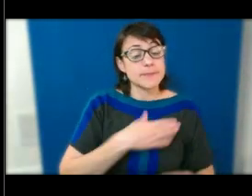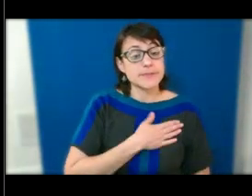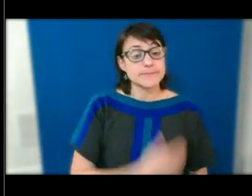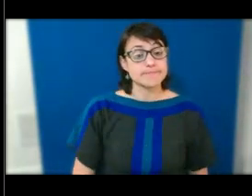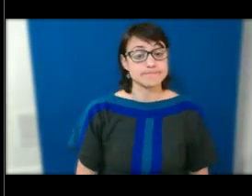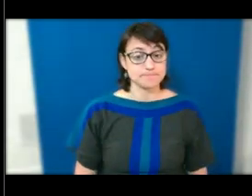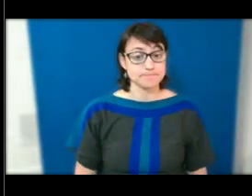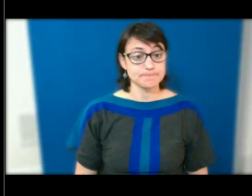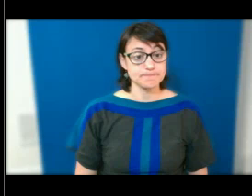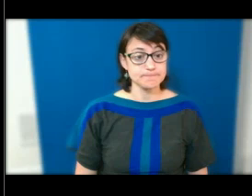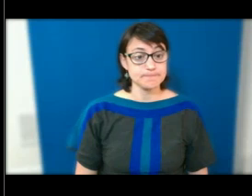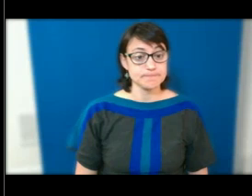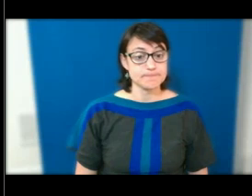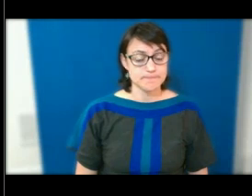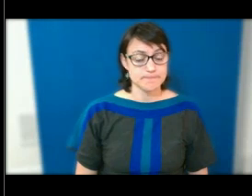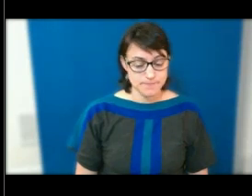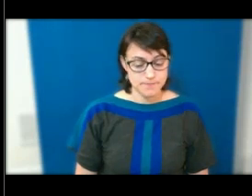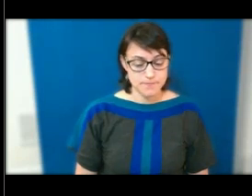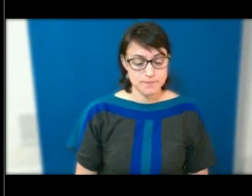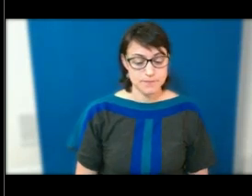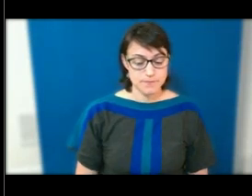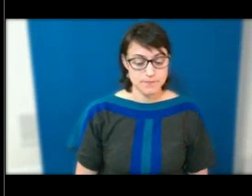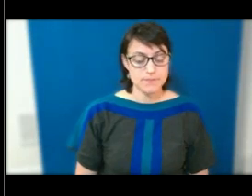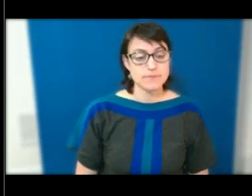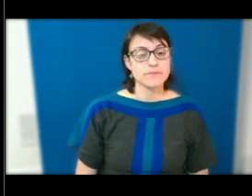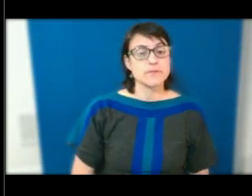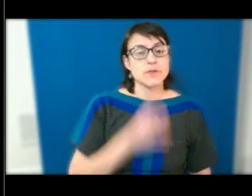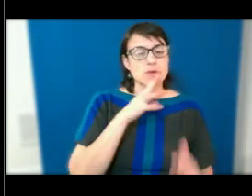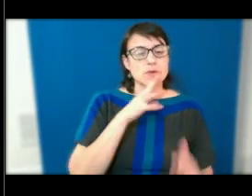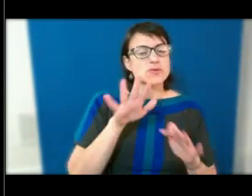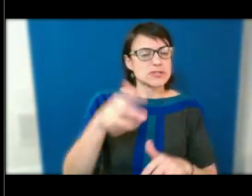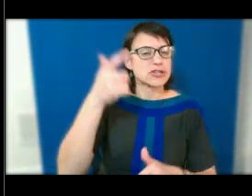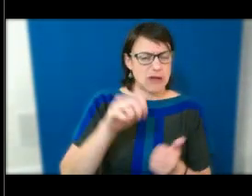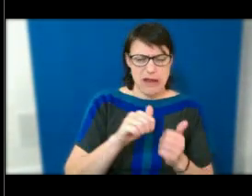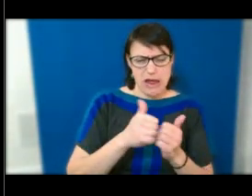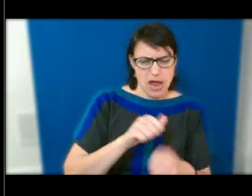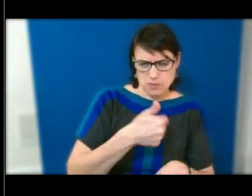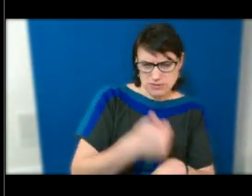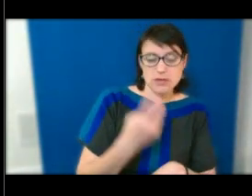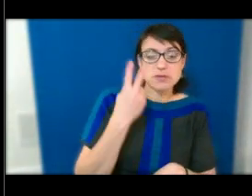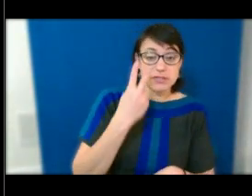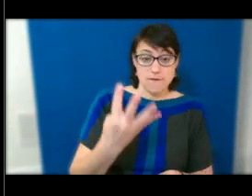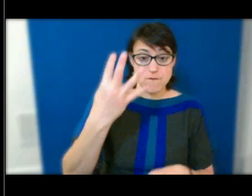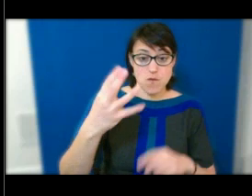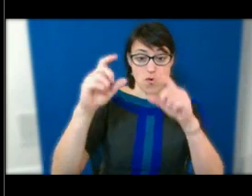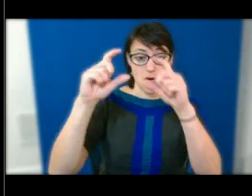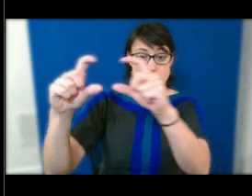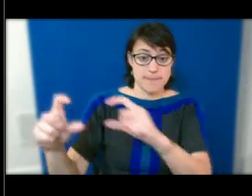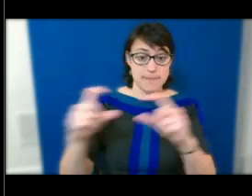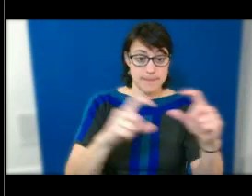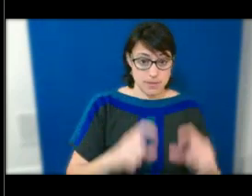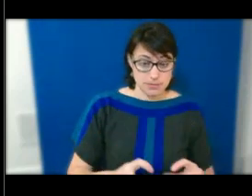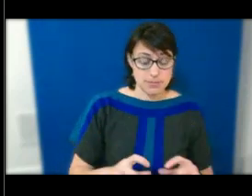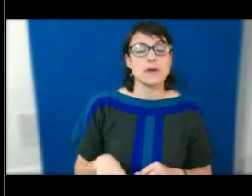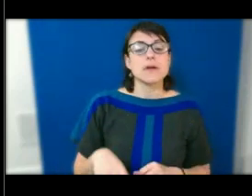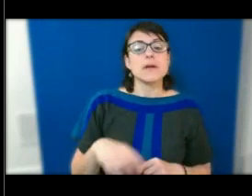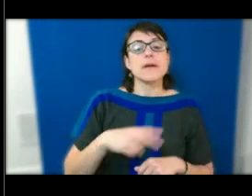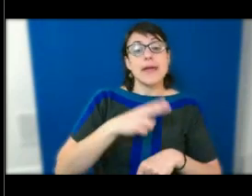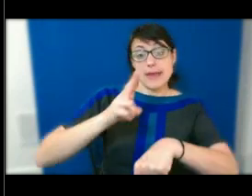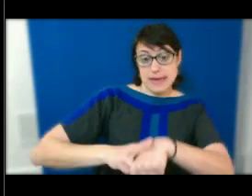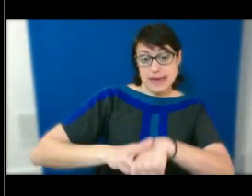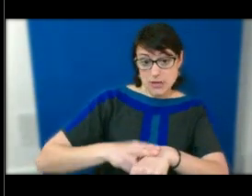so Sea Grant, the way it's set up, if you look at the 3 boxes that are sort of close to each other on the upper right, it's the National Sea Grant Office, that's the 25